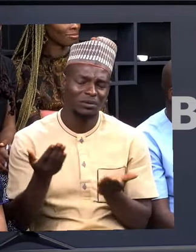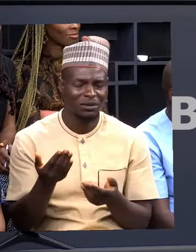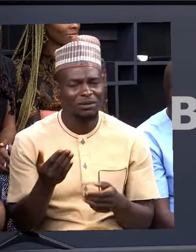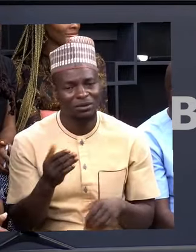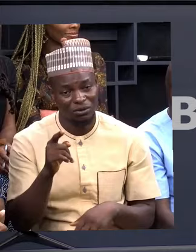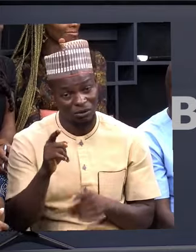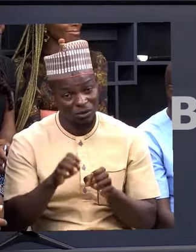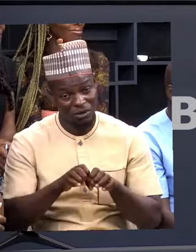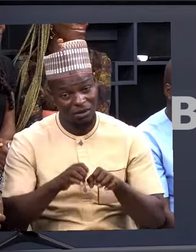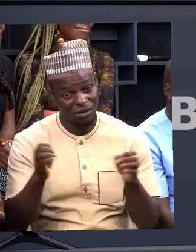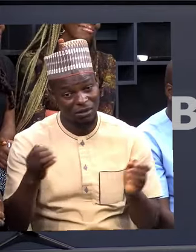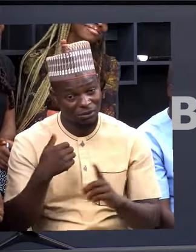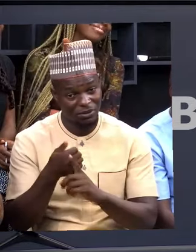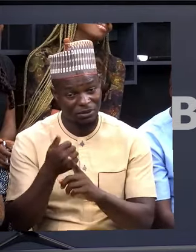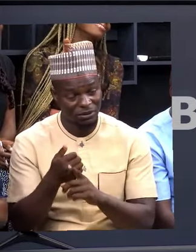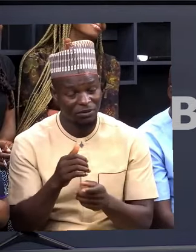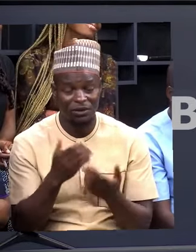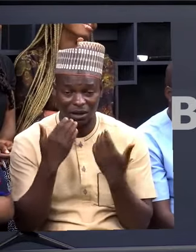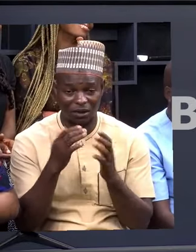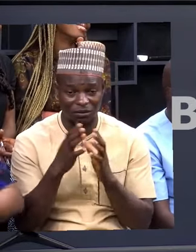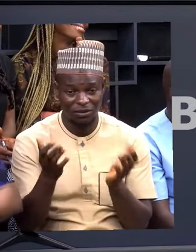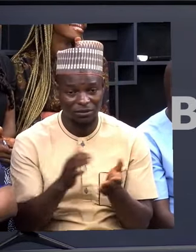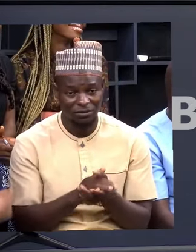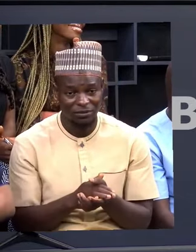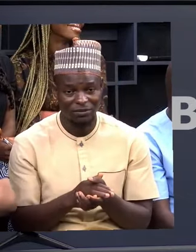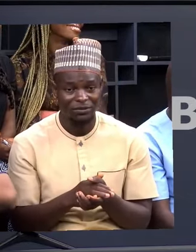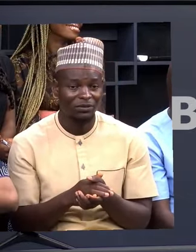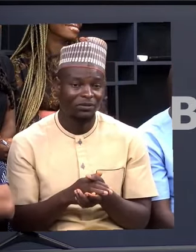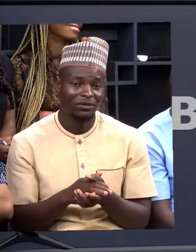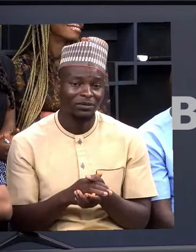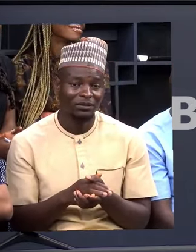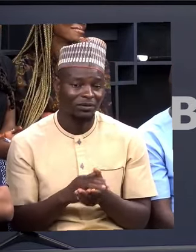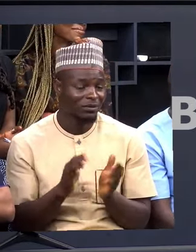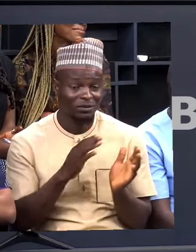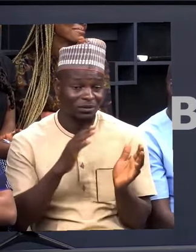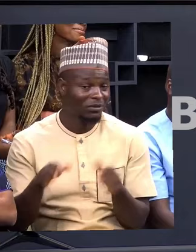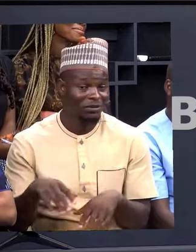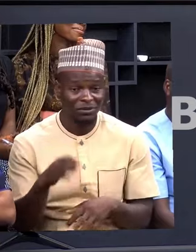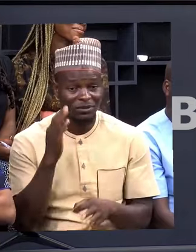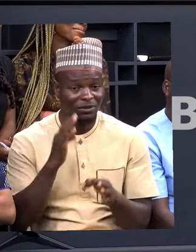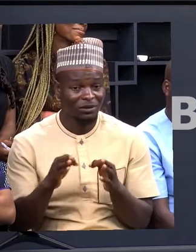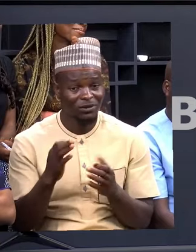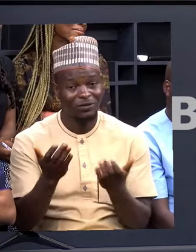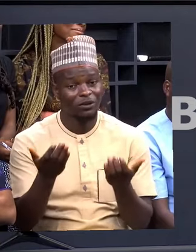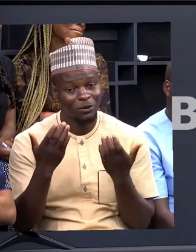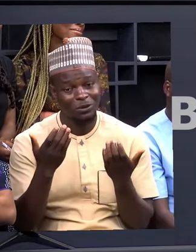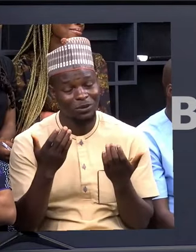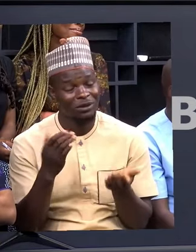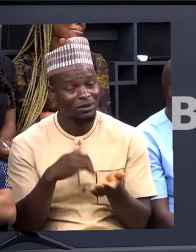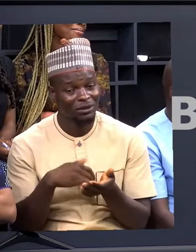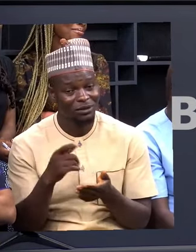sakam. Sakam. Sakam. If you want type, you go